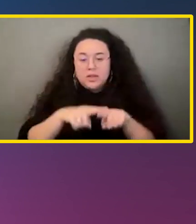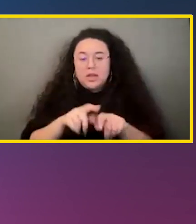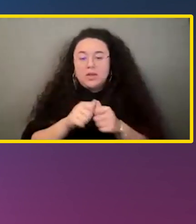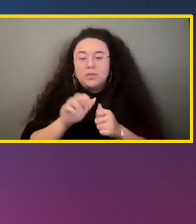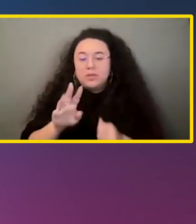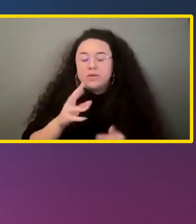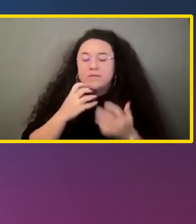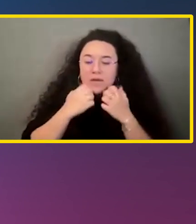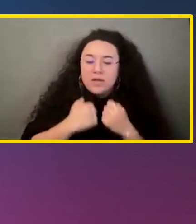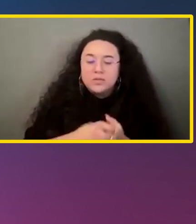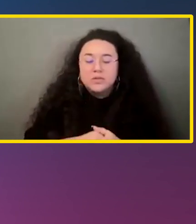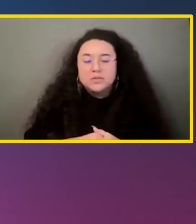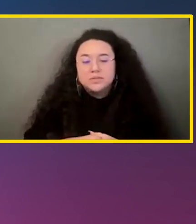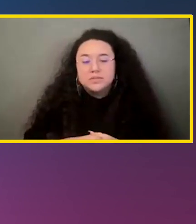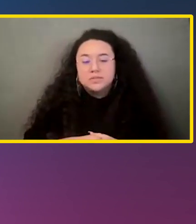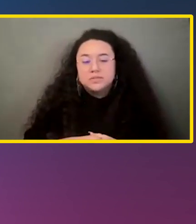values.